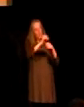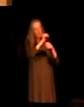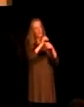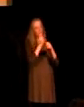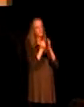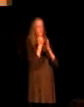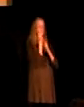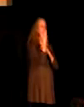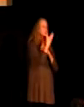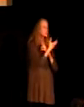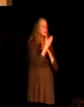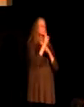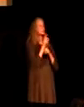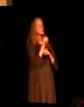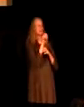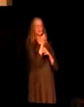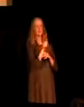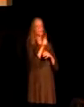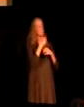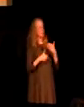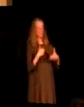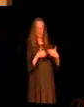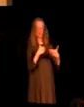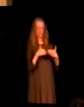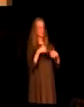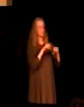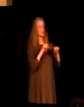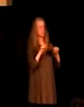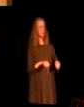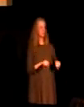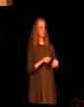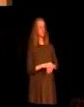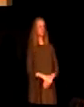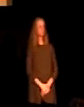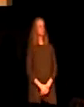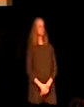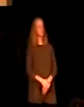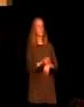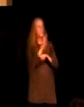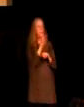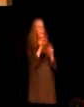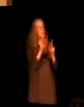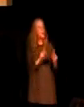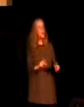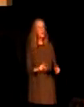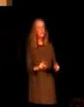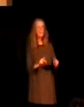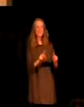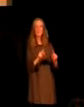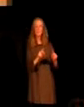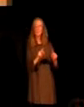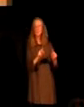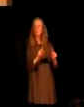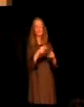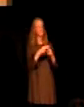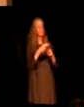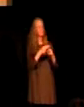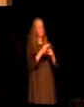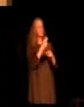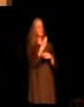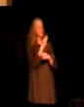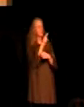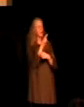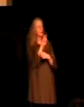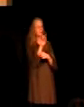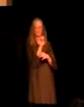have processing capacity. And this one guy at NOAA, Chris Elvidge,